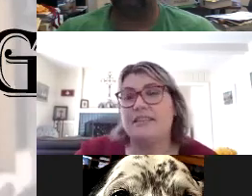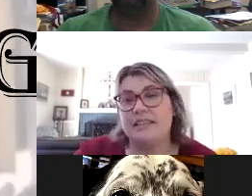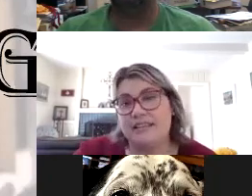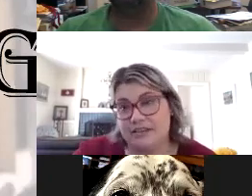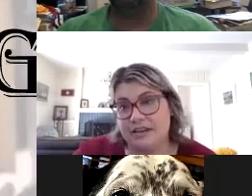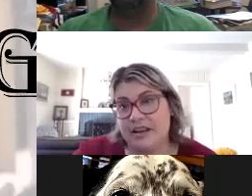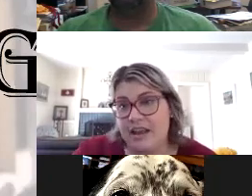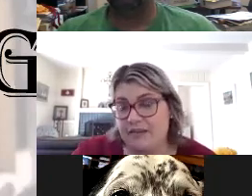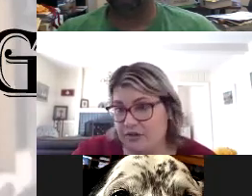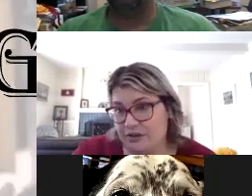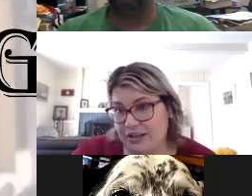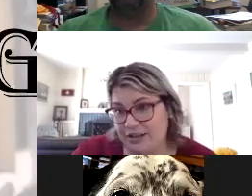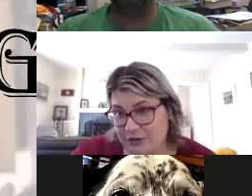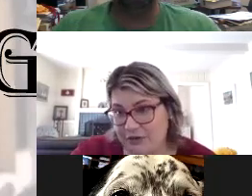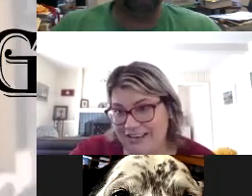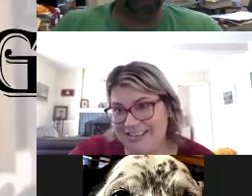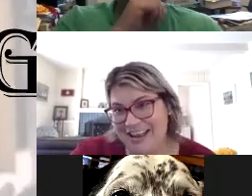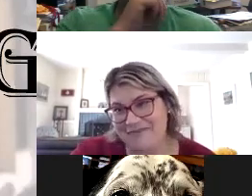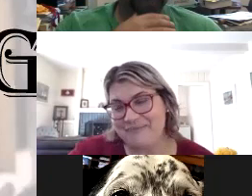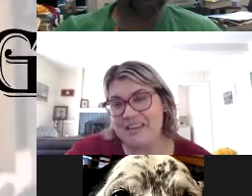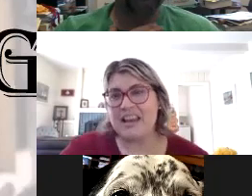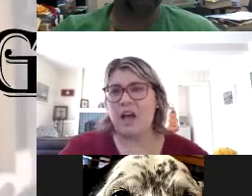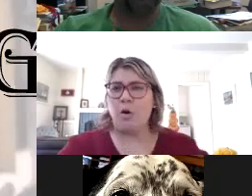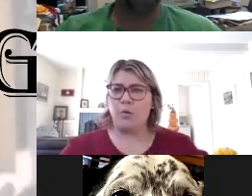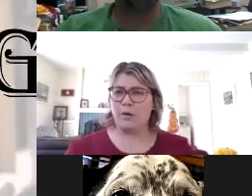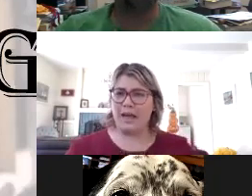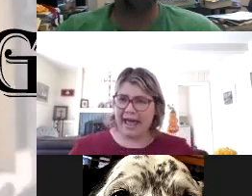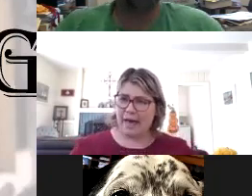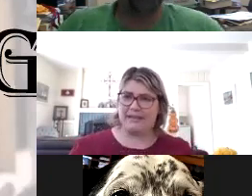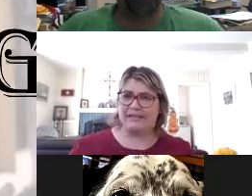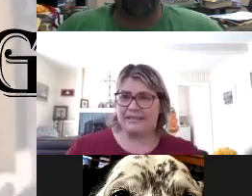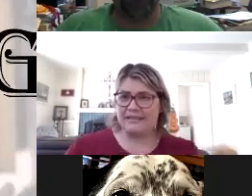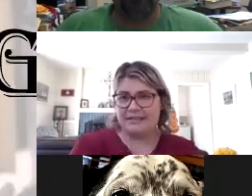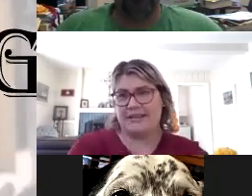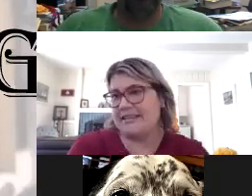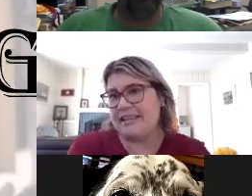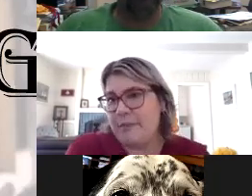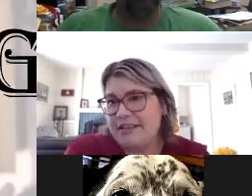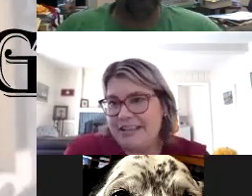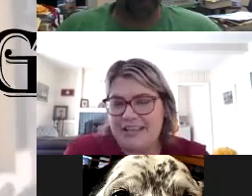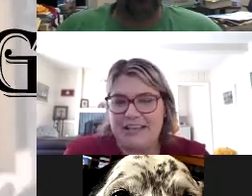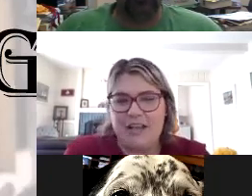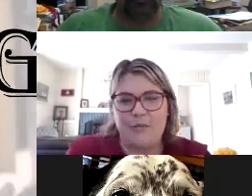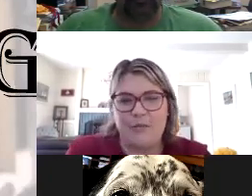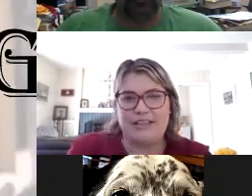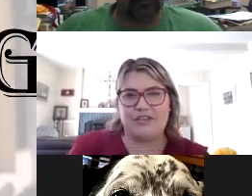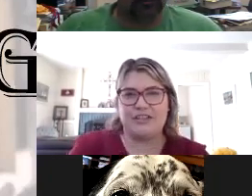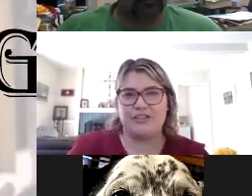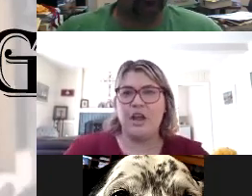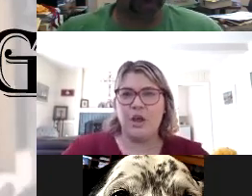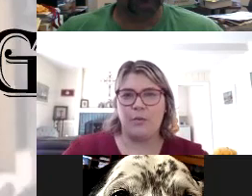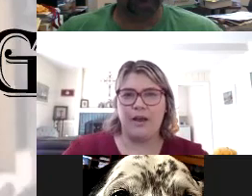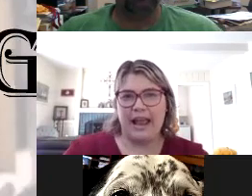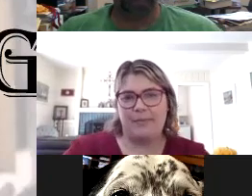election is considered officially certified. Now, what happens, because this has happened in presidential